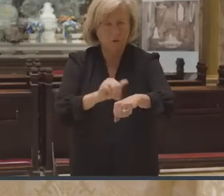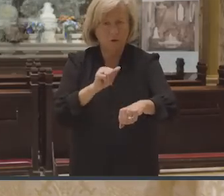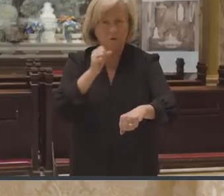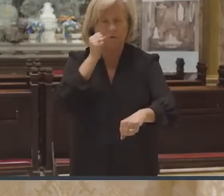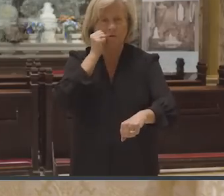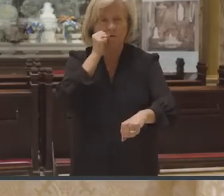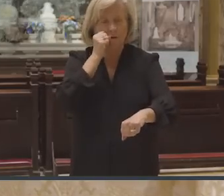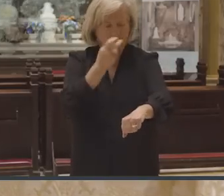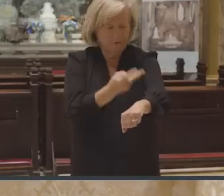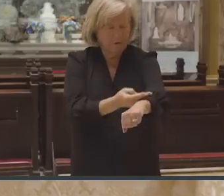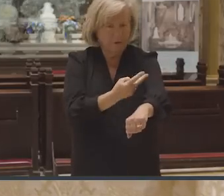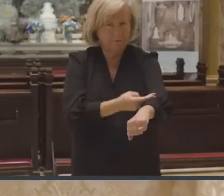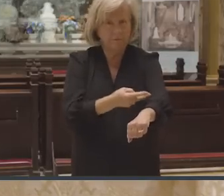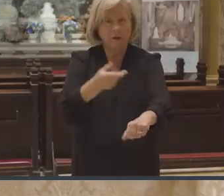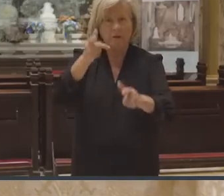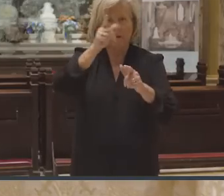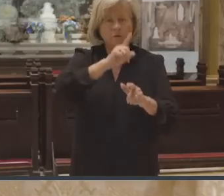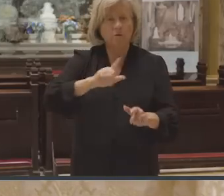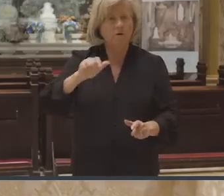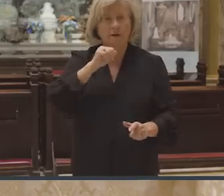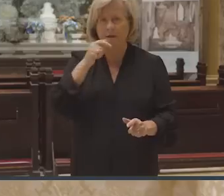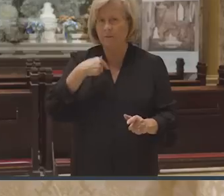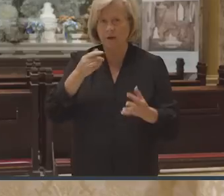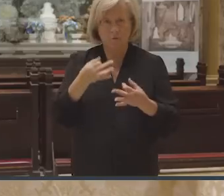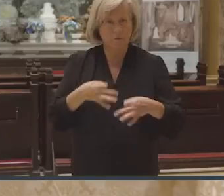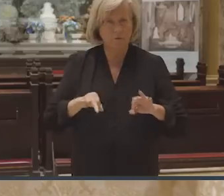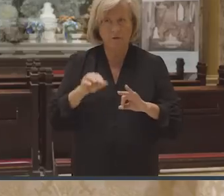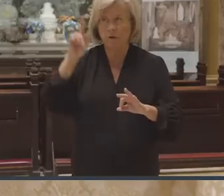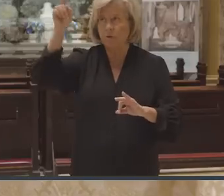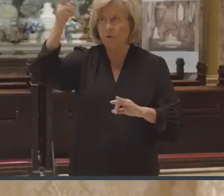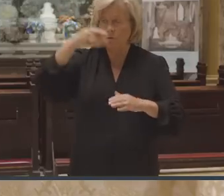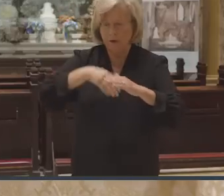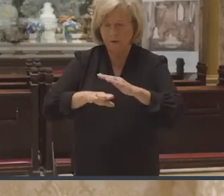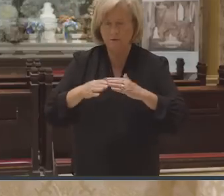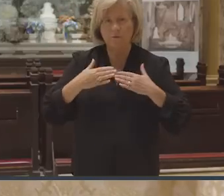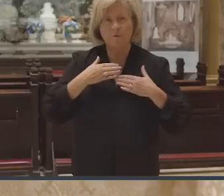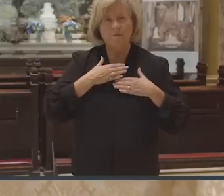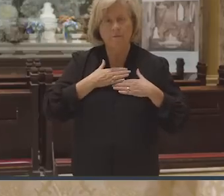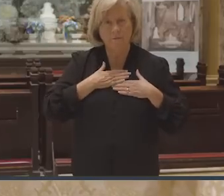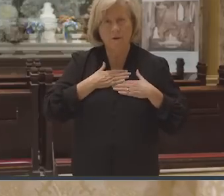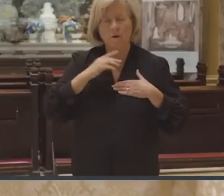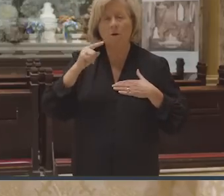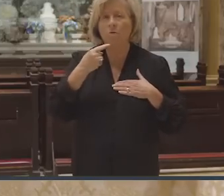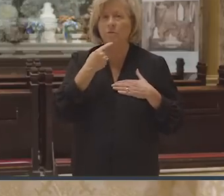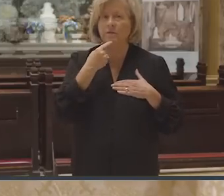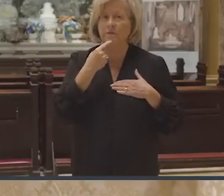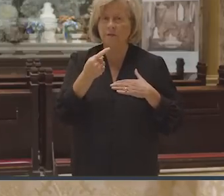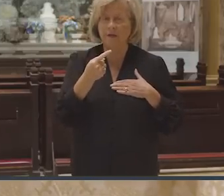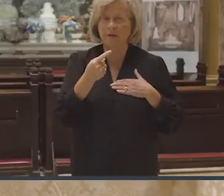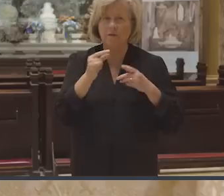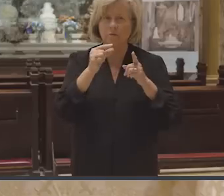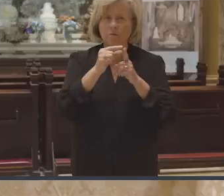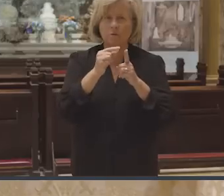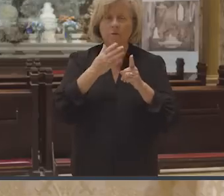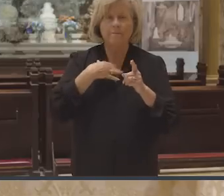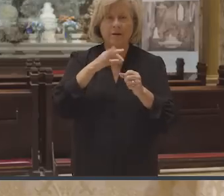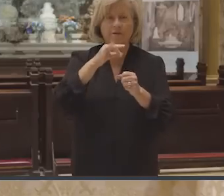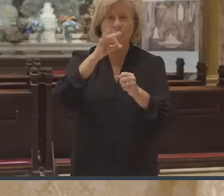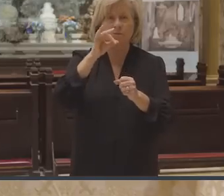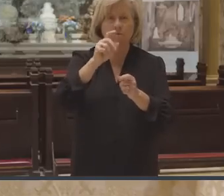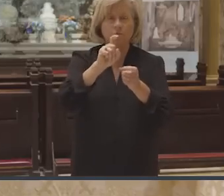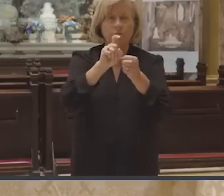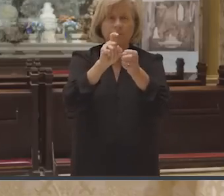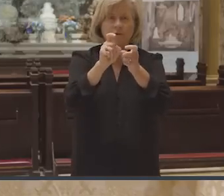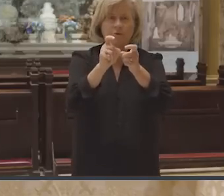of the Lamb. Lord, I am not worthy that you should enter under my roof, but only say the word, and my soul shall